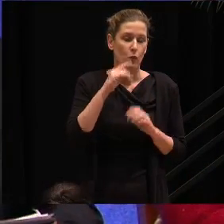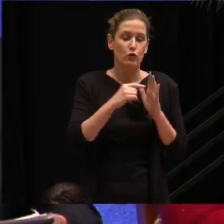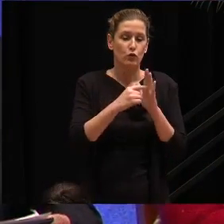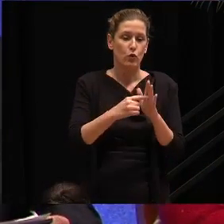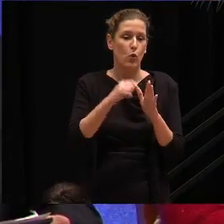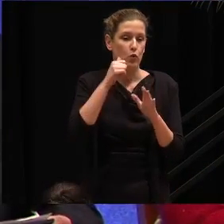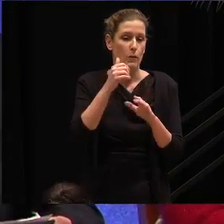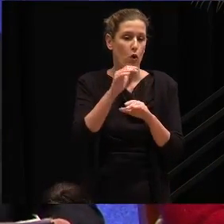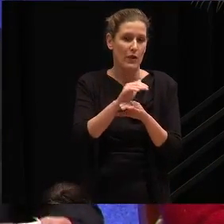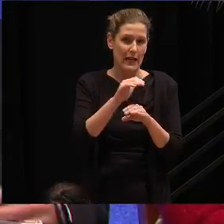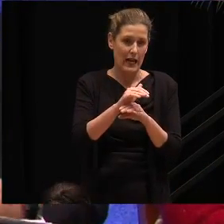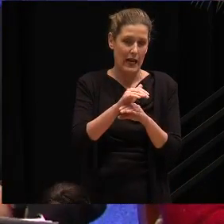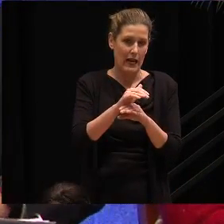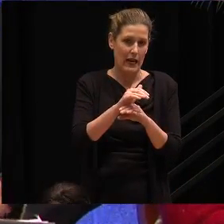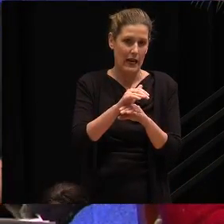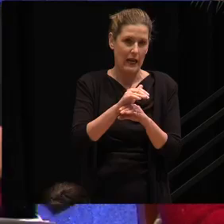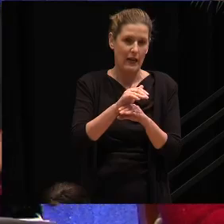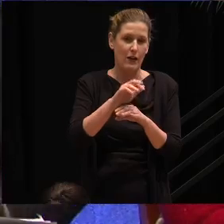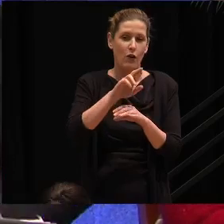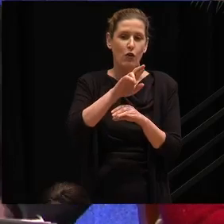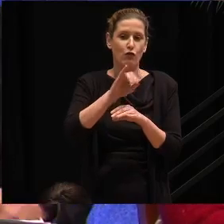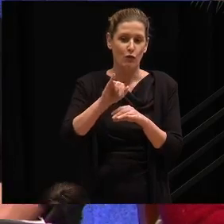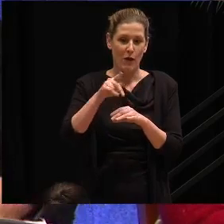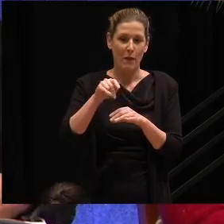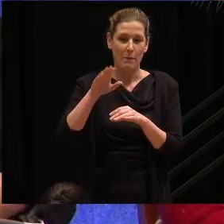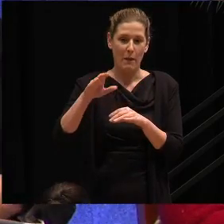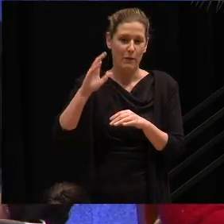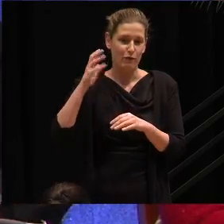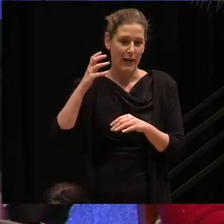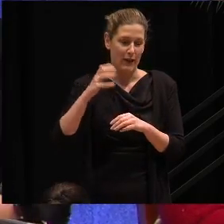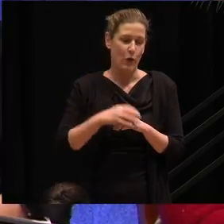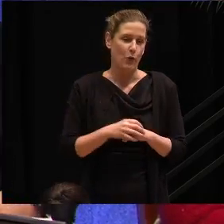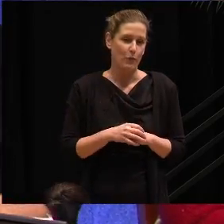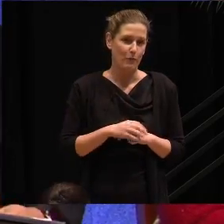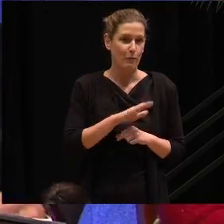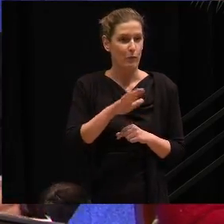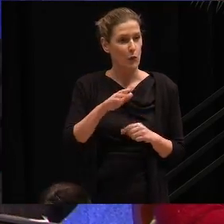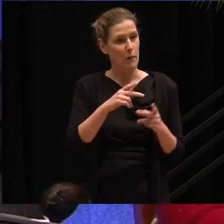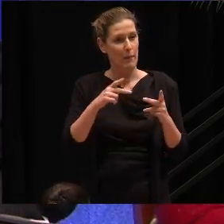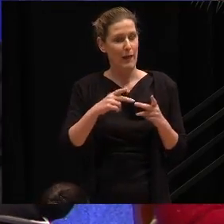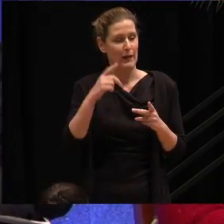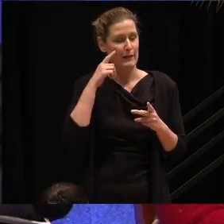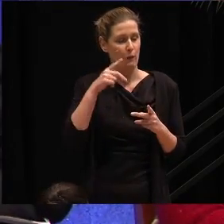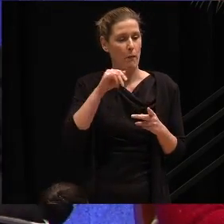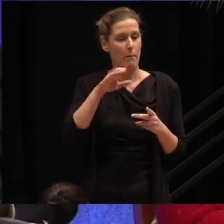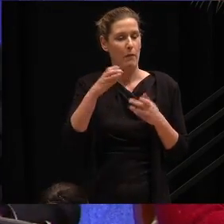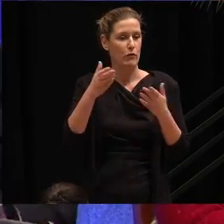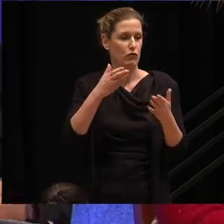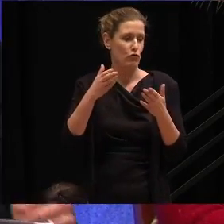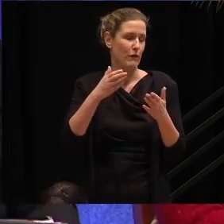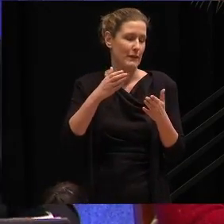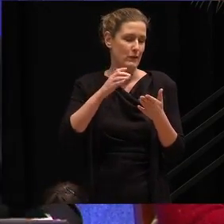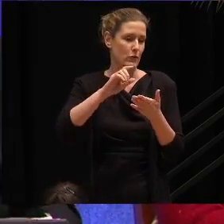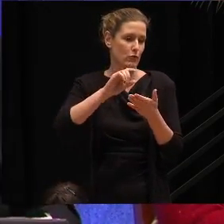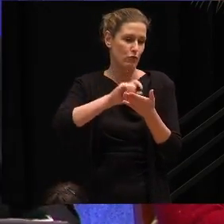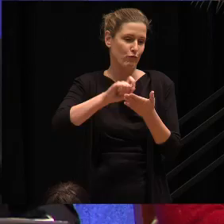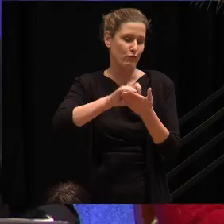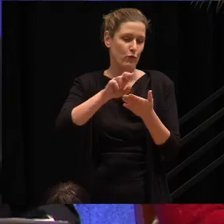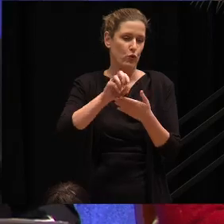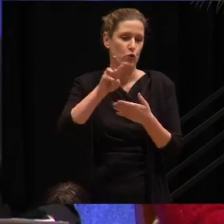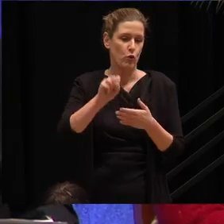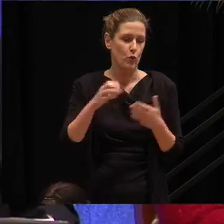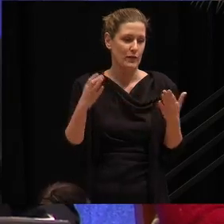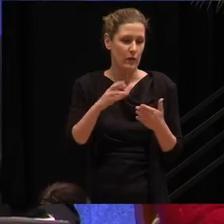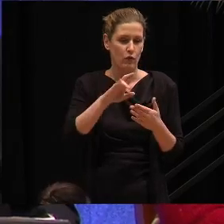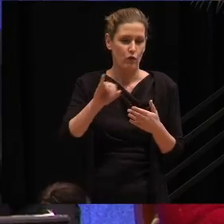night on Rhode Island Public Radio, your place for public service journalism here in Rhode Island.